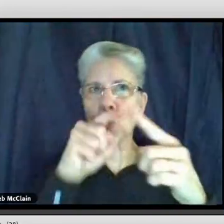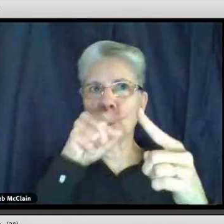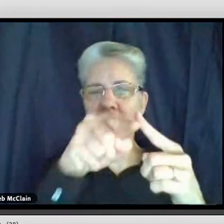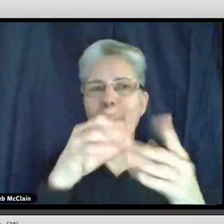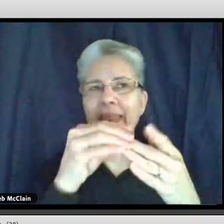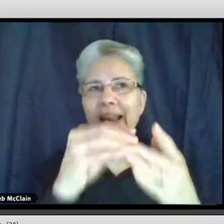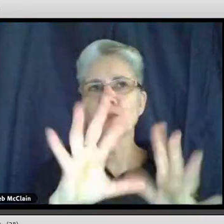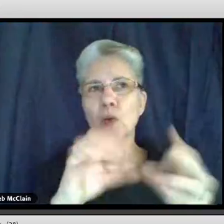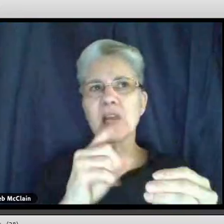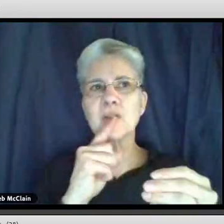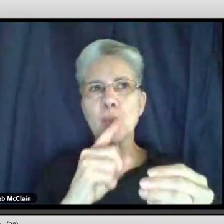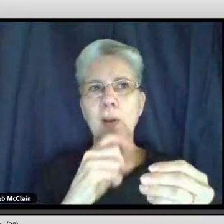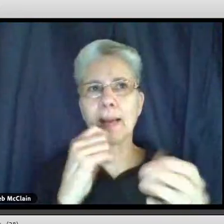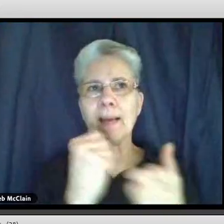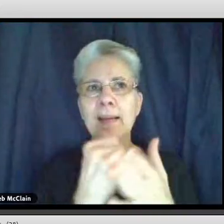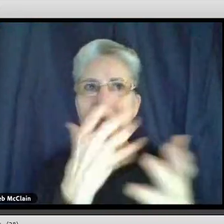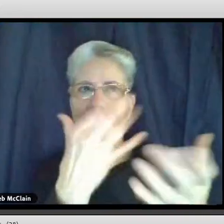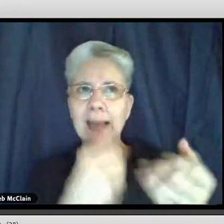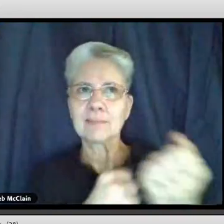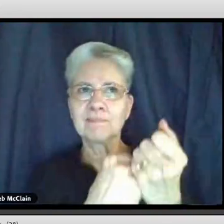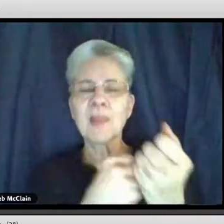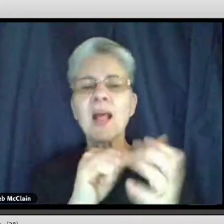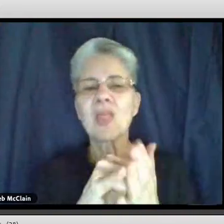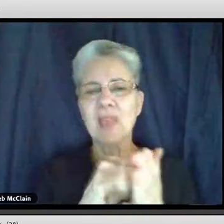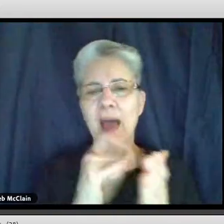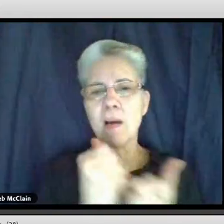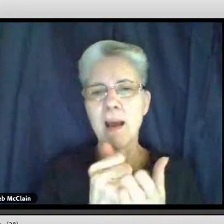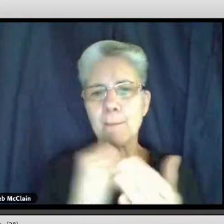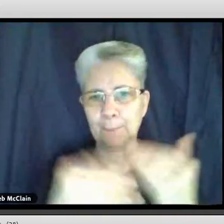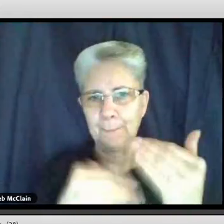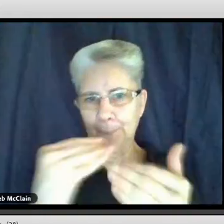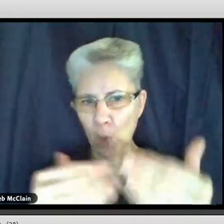of the organization really on your side, because that will also help some movement.